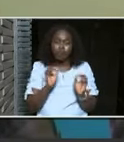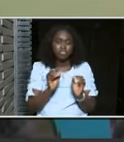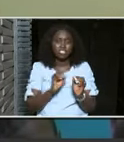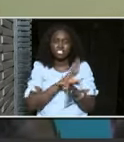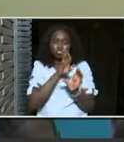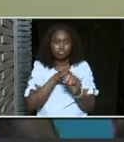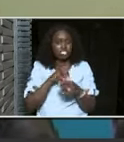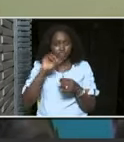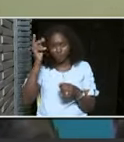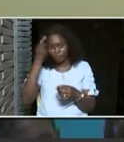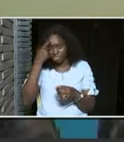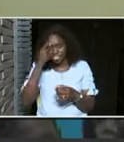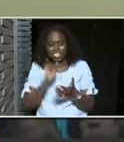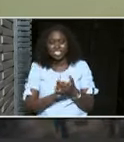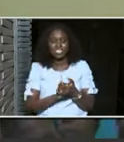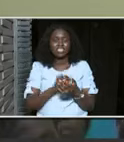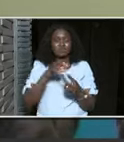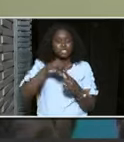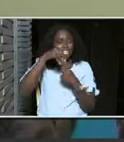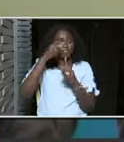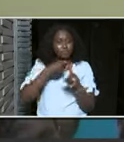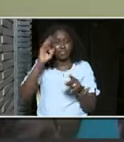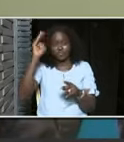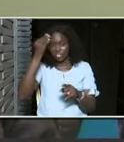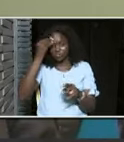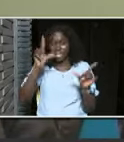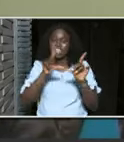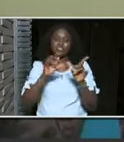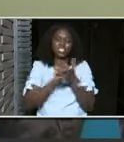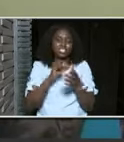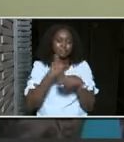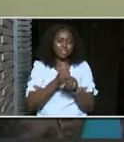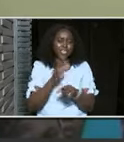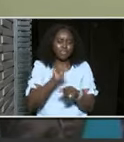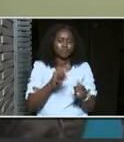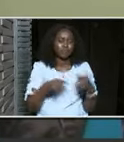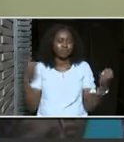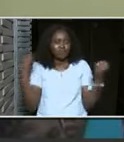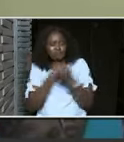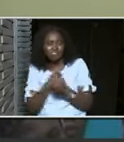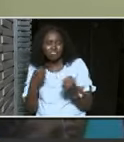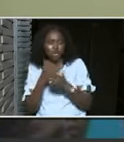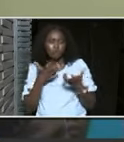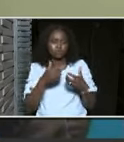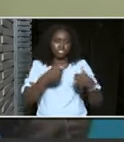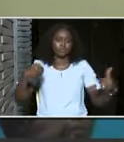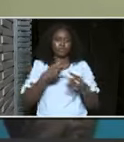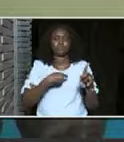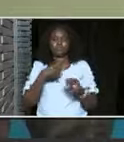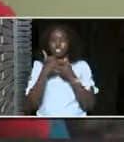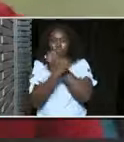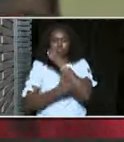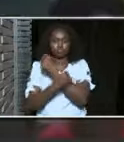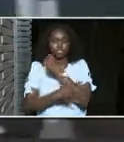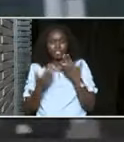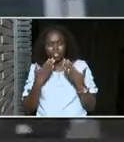governance, particularly from the federal level, that is making them to agitate or to separate from the country. Thank you, sir.